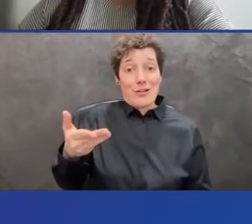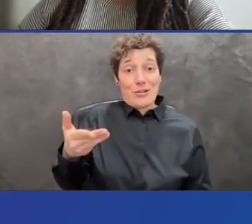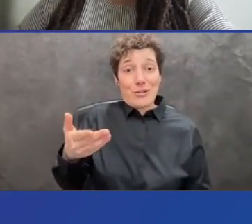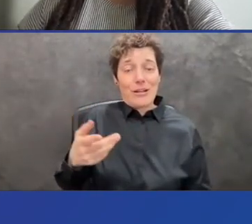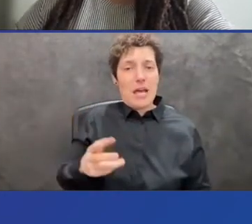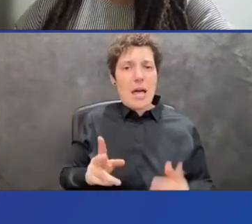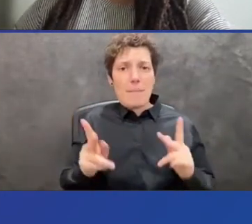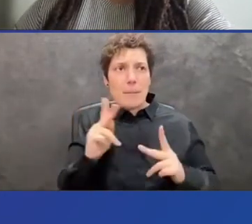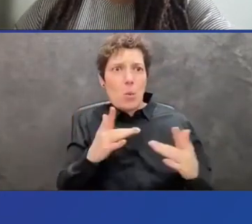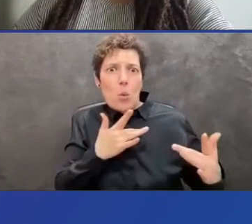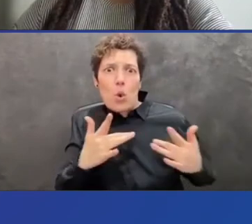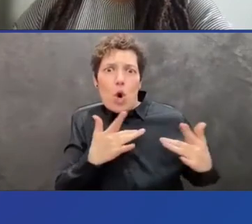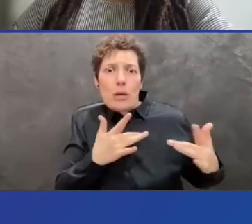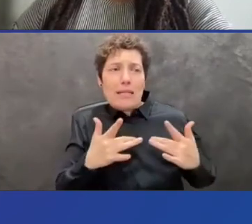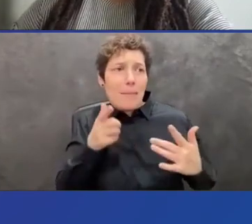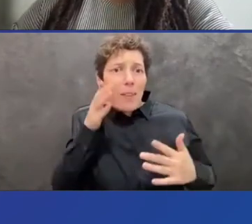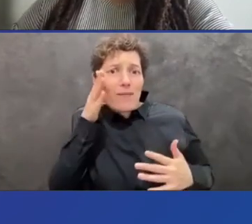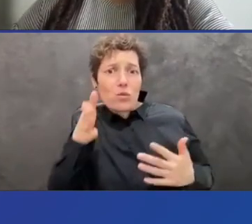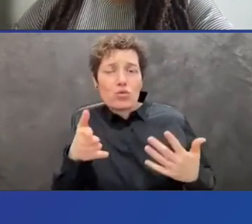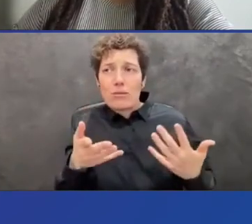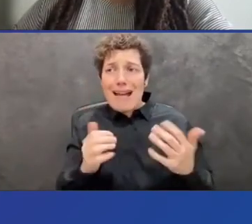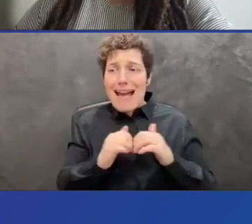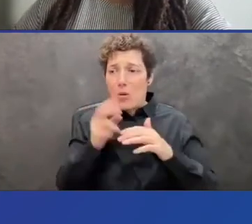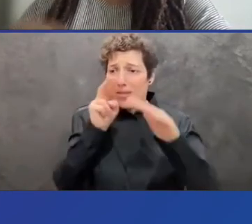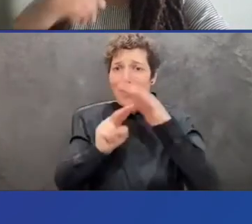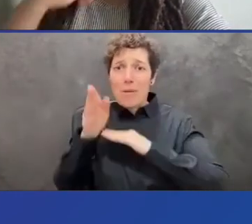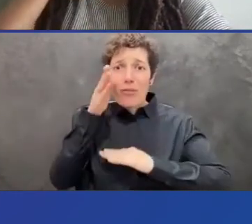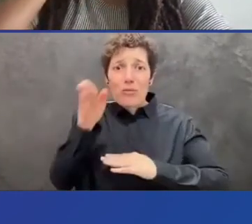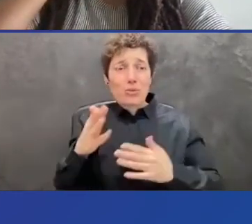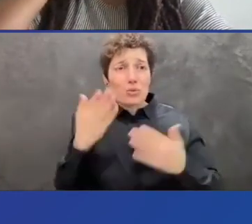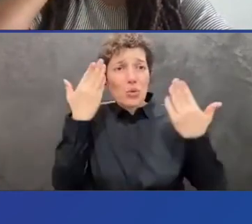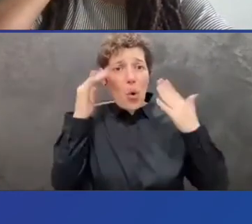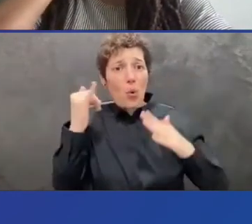don't know if we're going to be here tomorrow. And I'm like, well, then why'd you hire me?